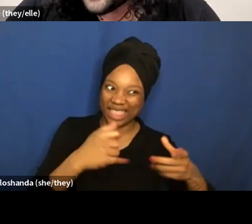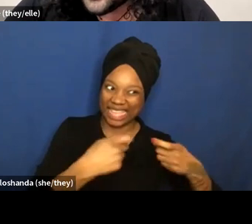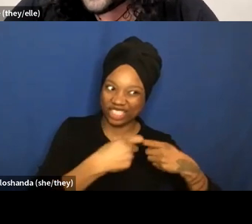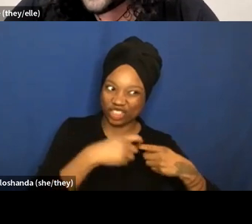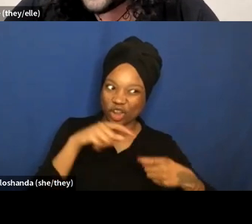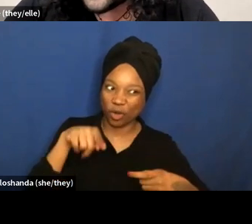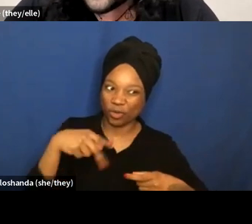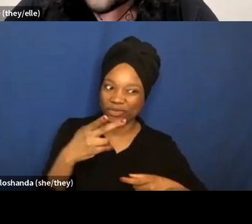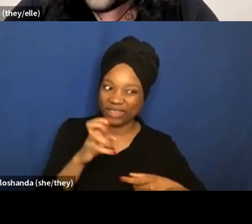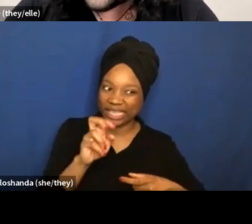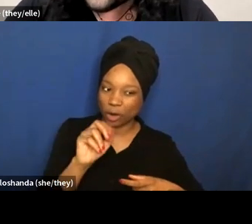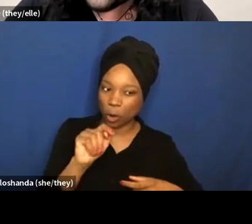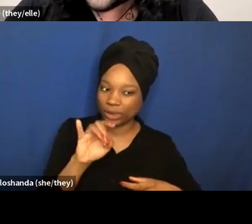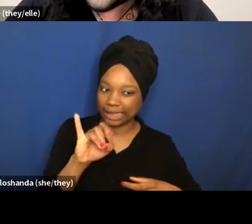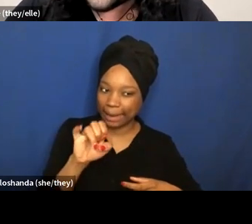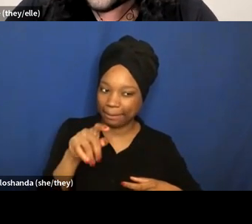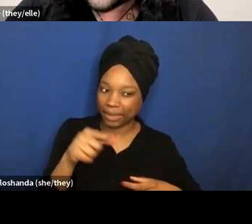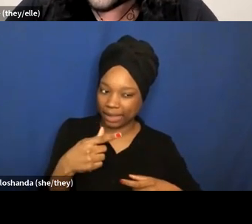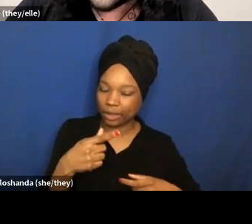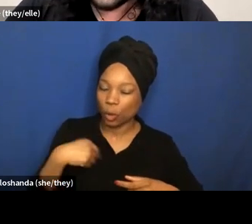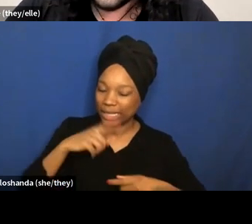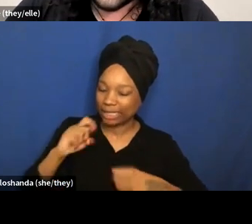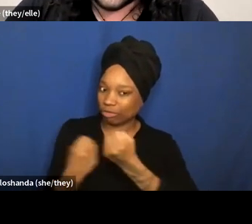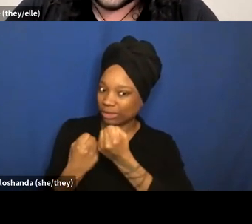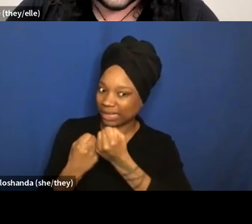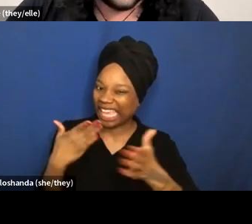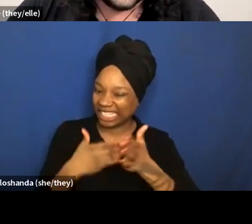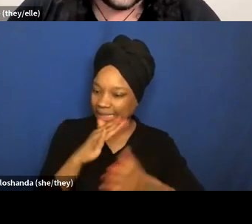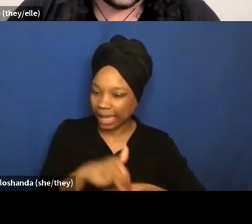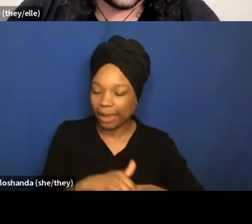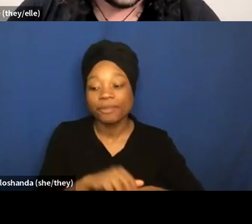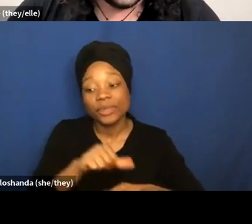think another piece too is I really want to